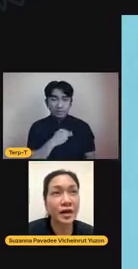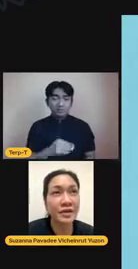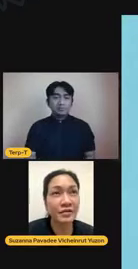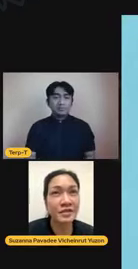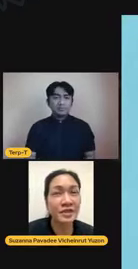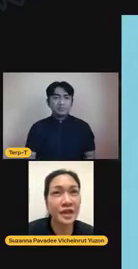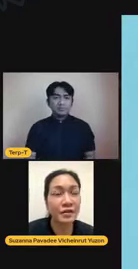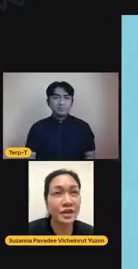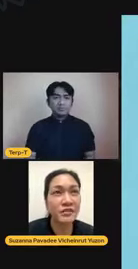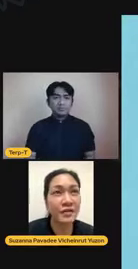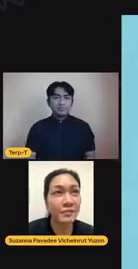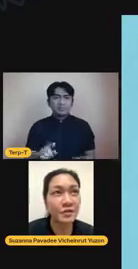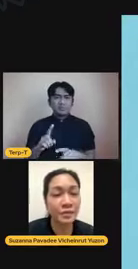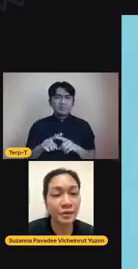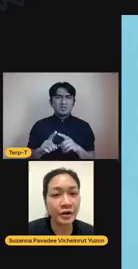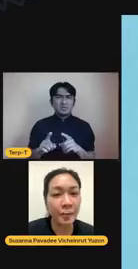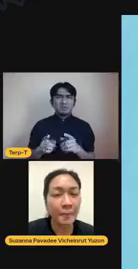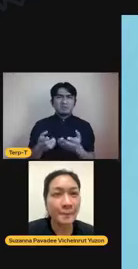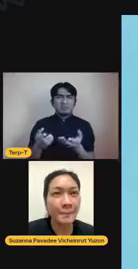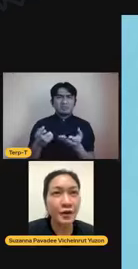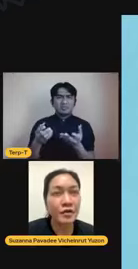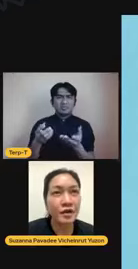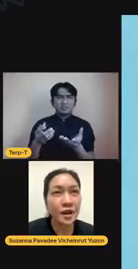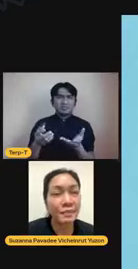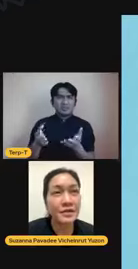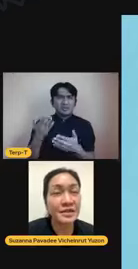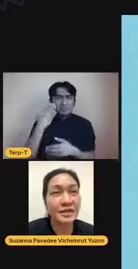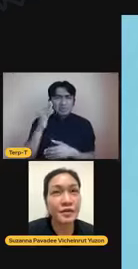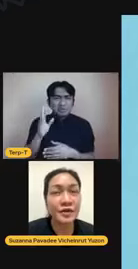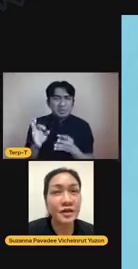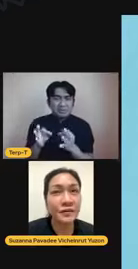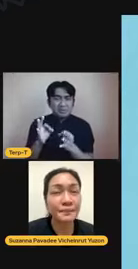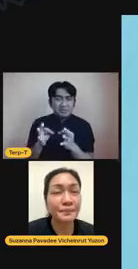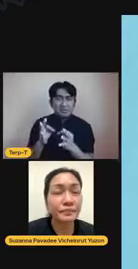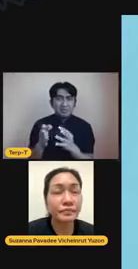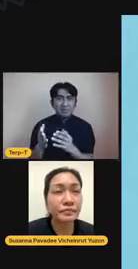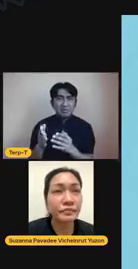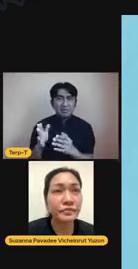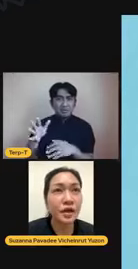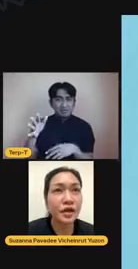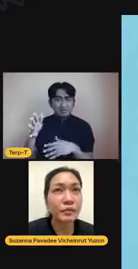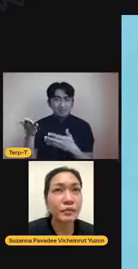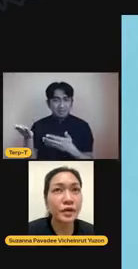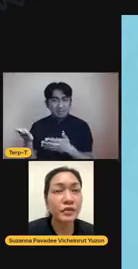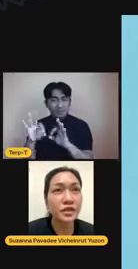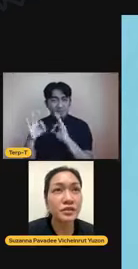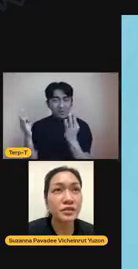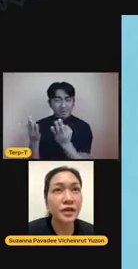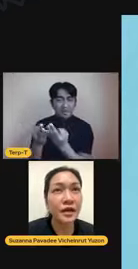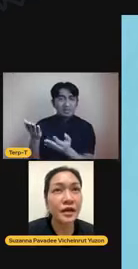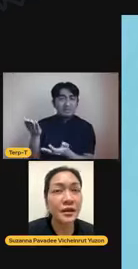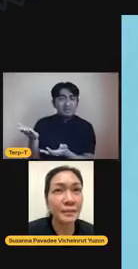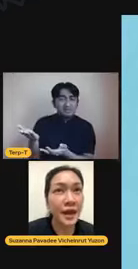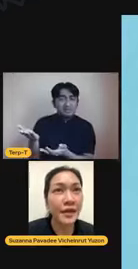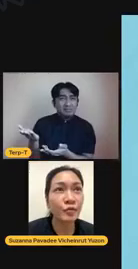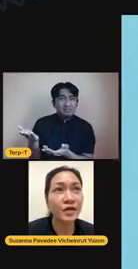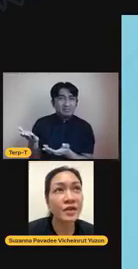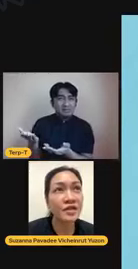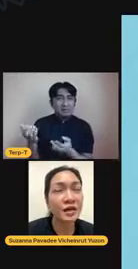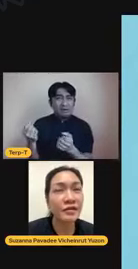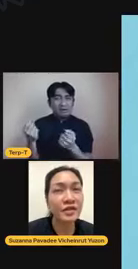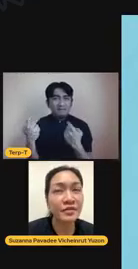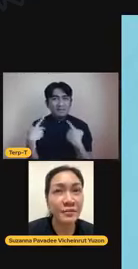you cannot guarantee how each family member, or you cannot predict or even you know, just